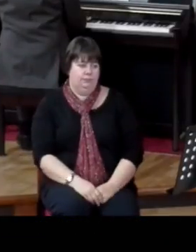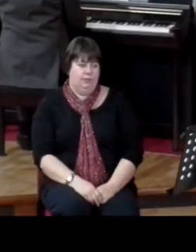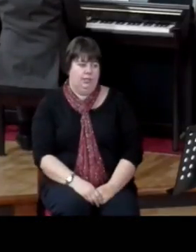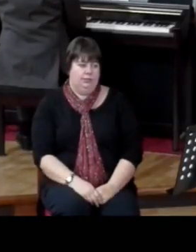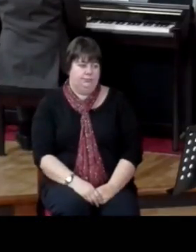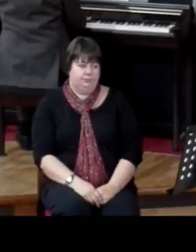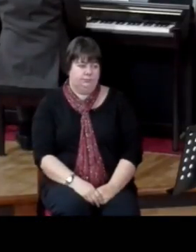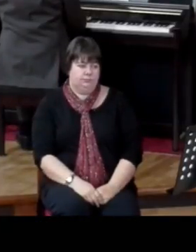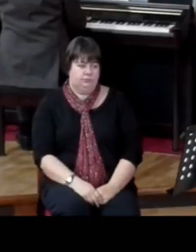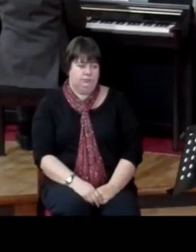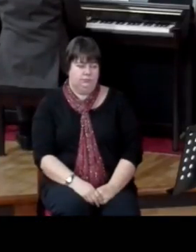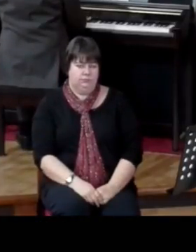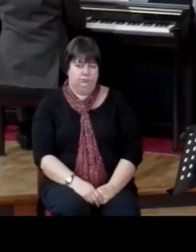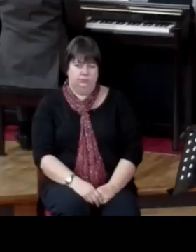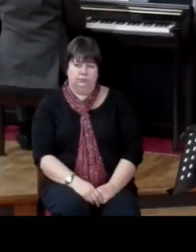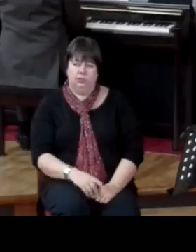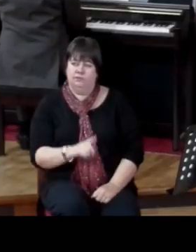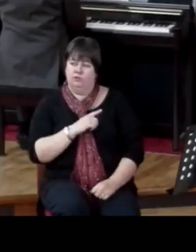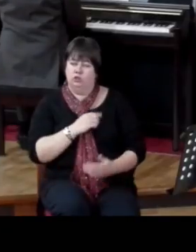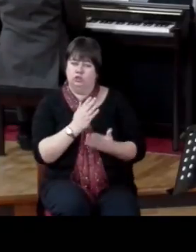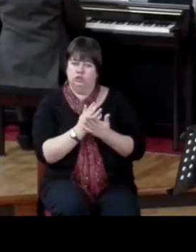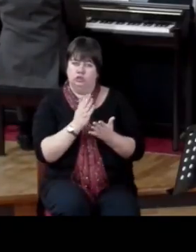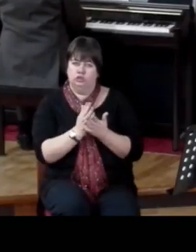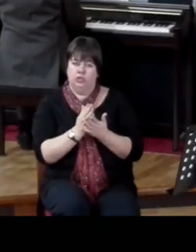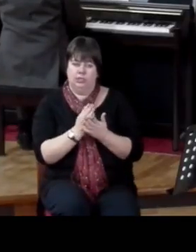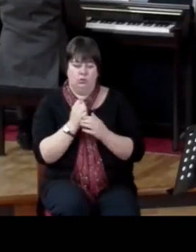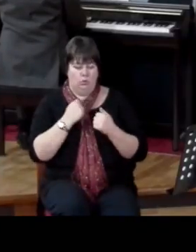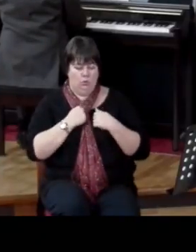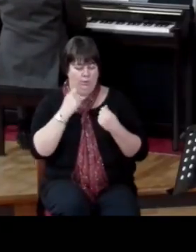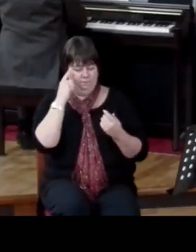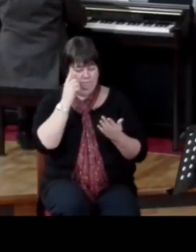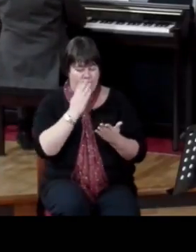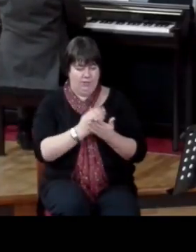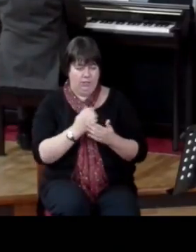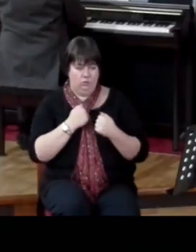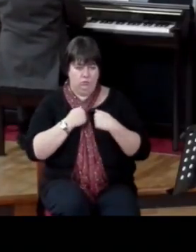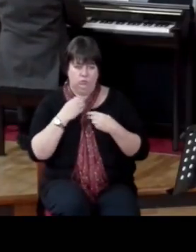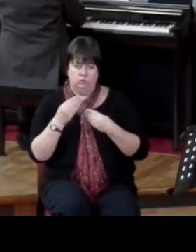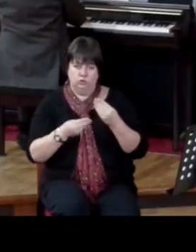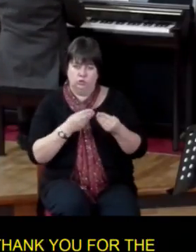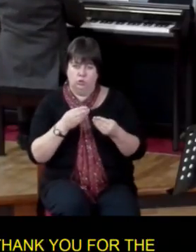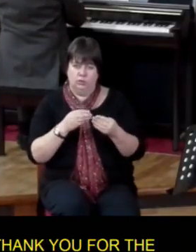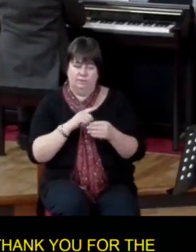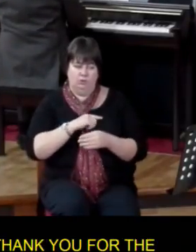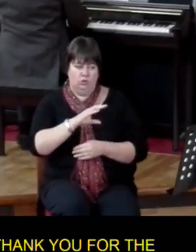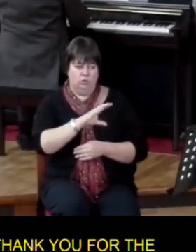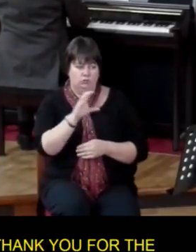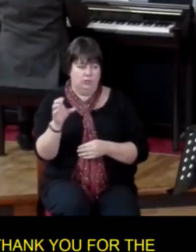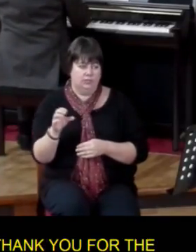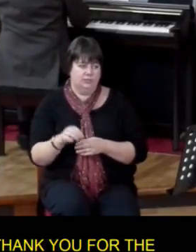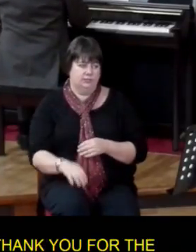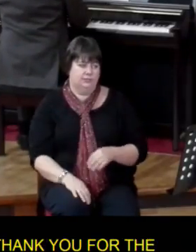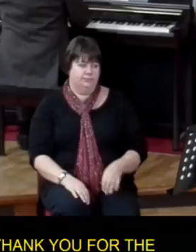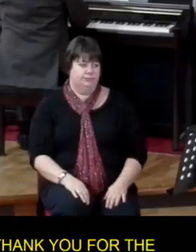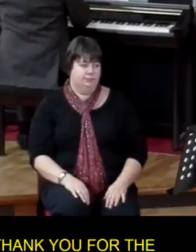sharing with others the love and the faith that we have for Jesus shine.